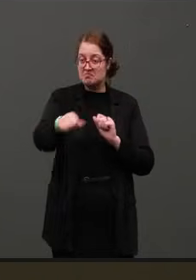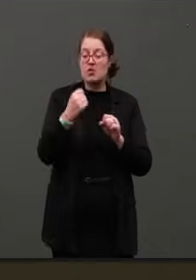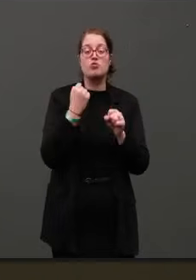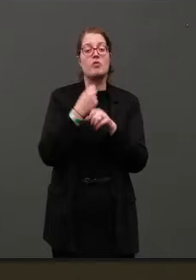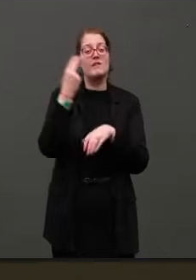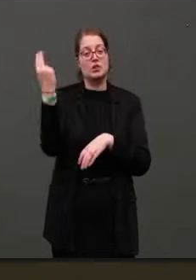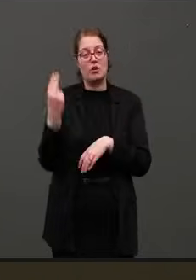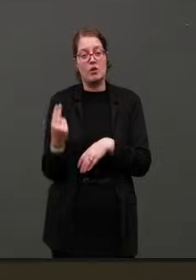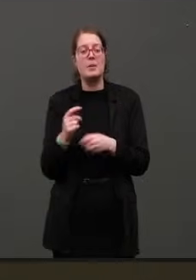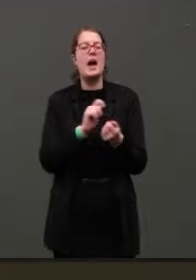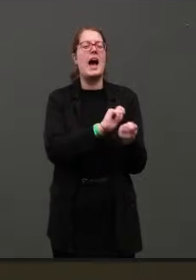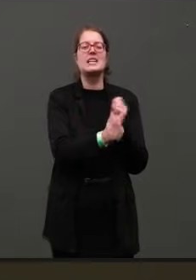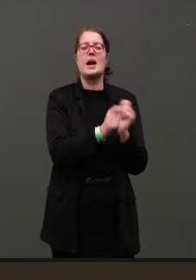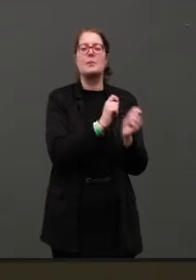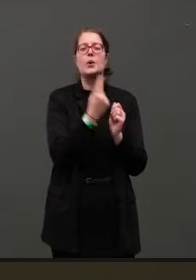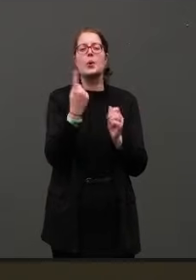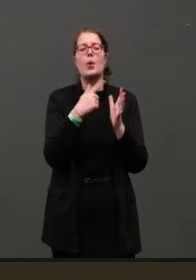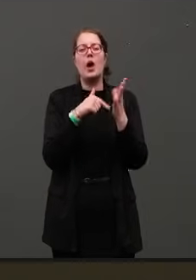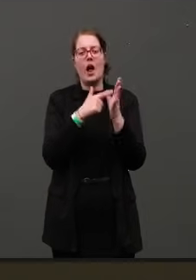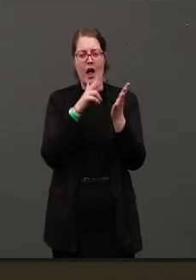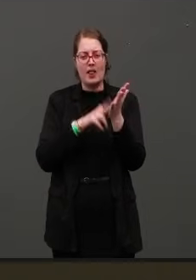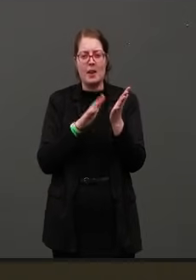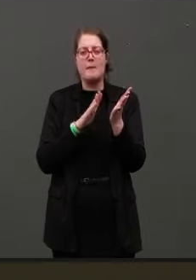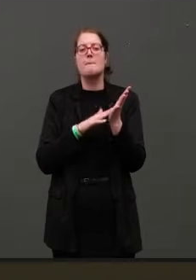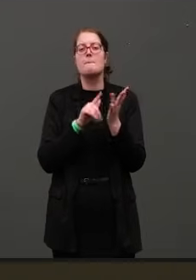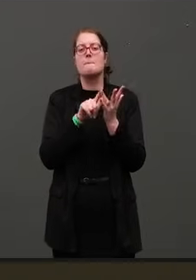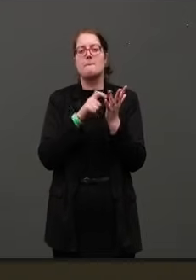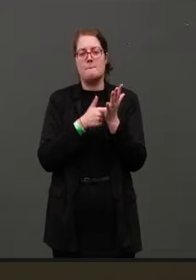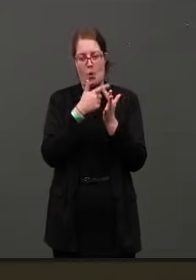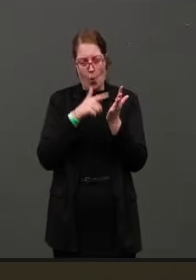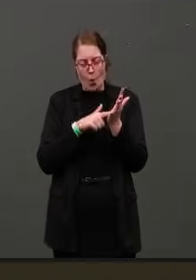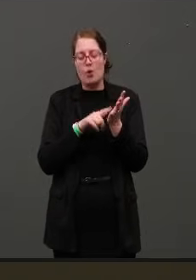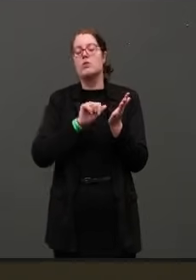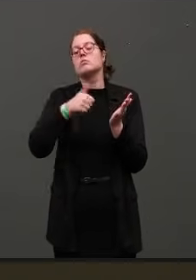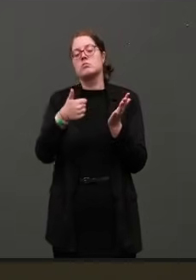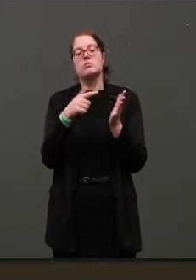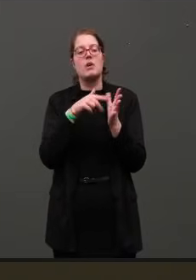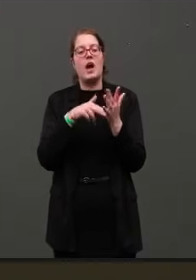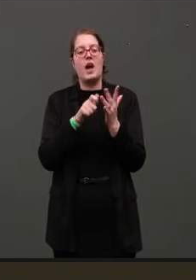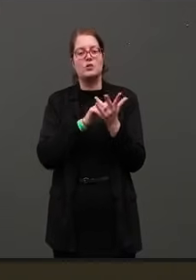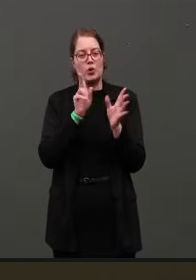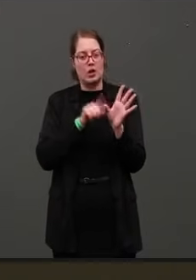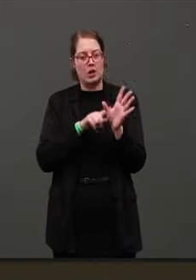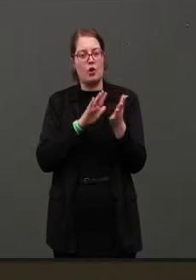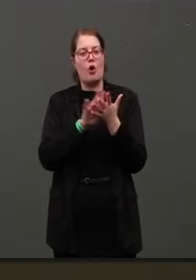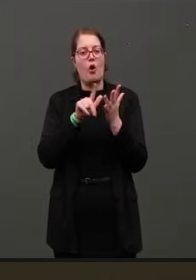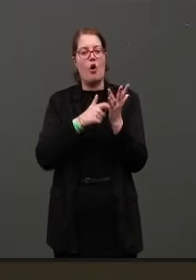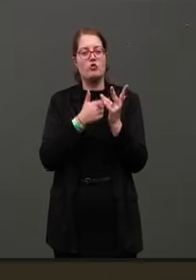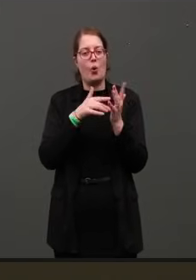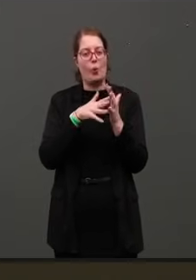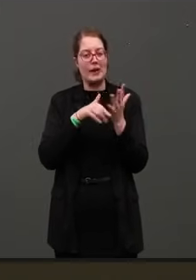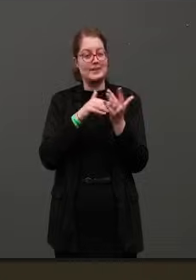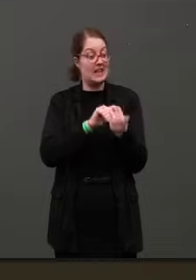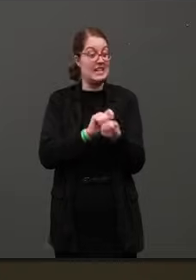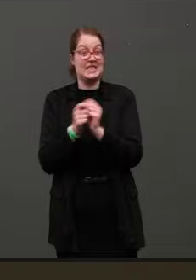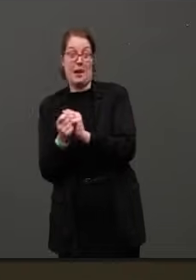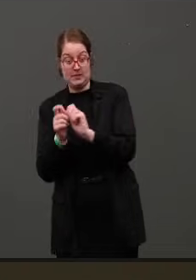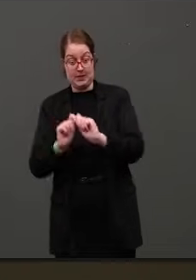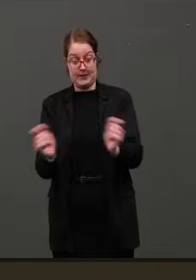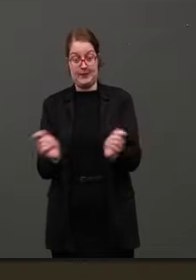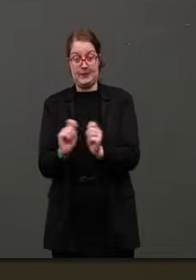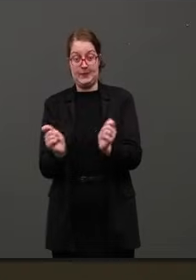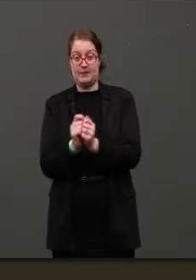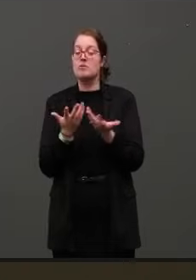writers like Alan Moore and Anthony Horowitz into comic form, which is quite surreal. I've written video games, screenplays, short